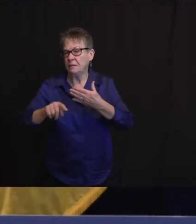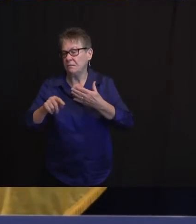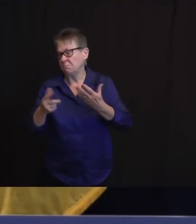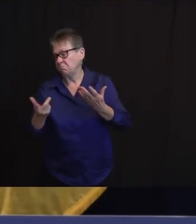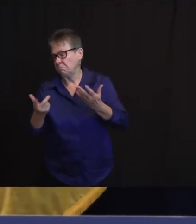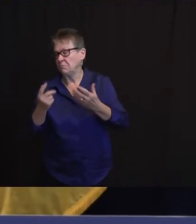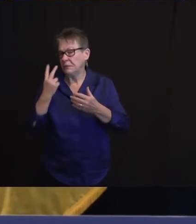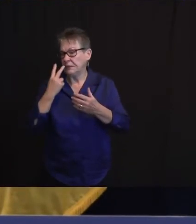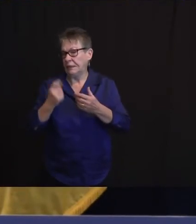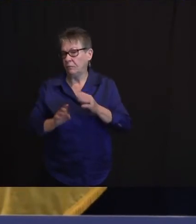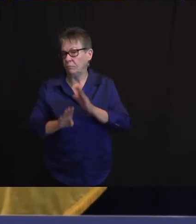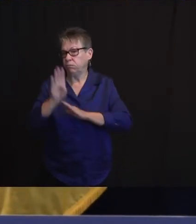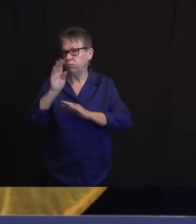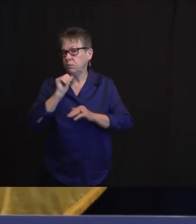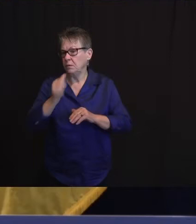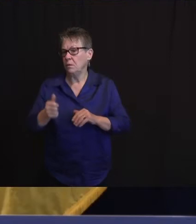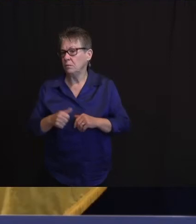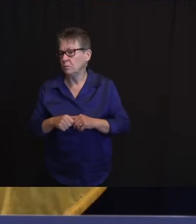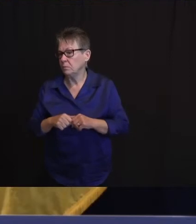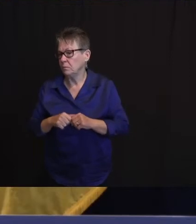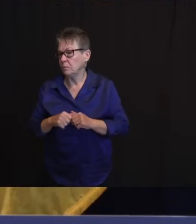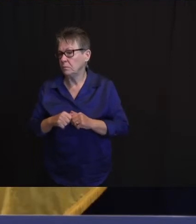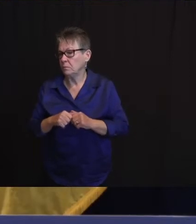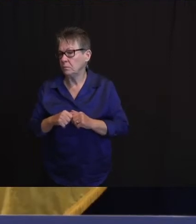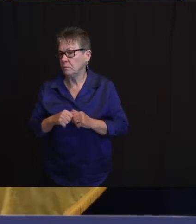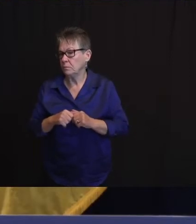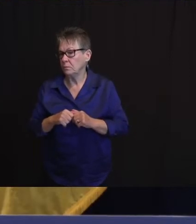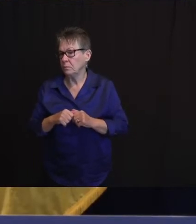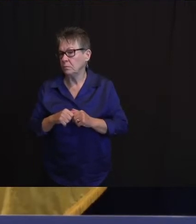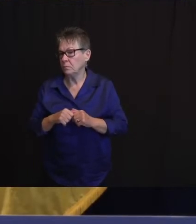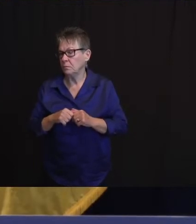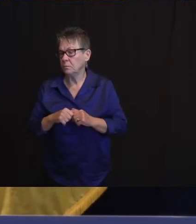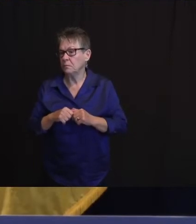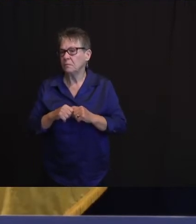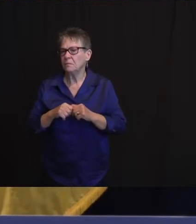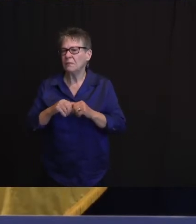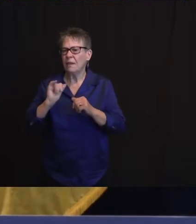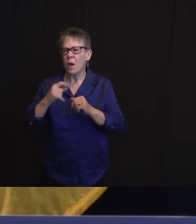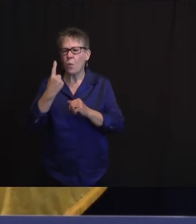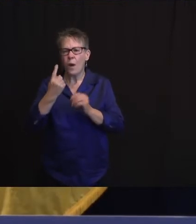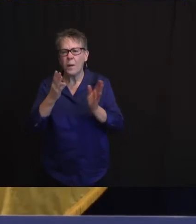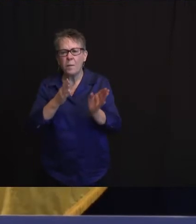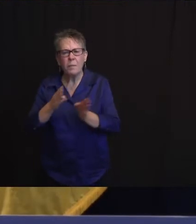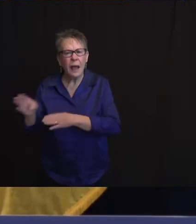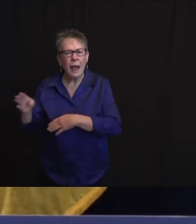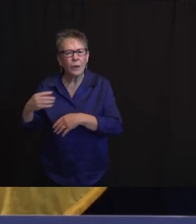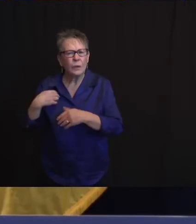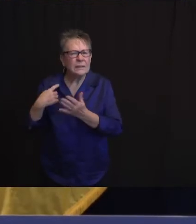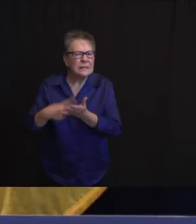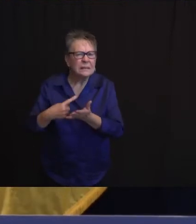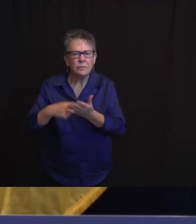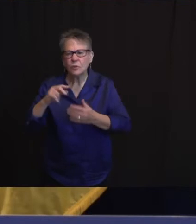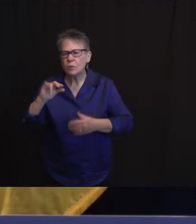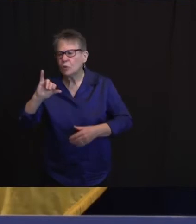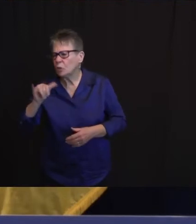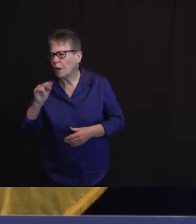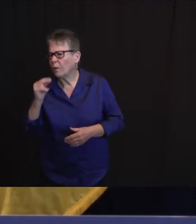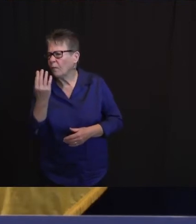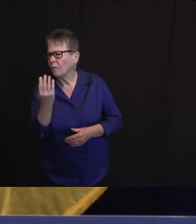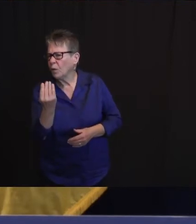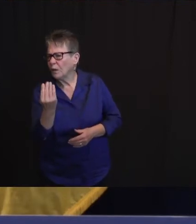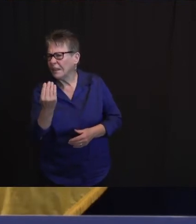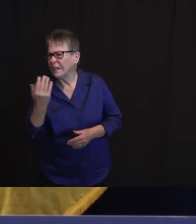several weeks ago, as I recall, peaked on January 14th or January 15th, and this is number of cases, not